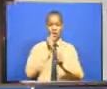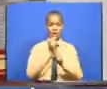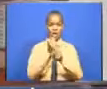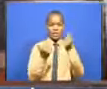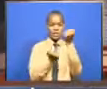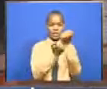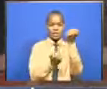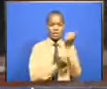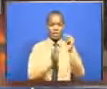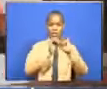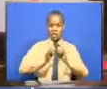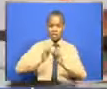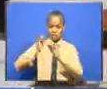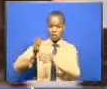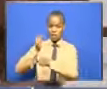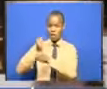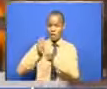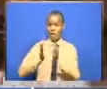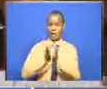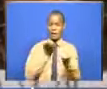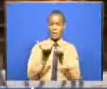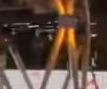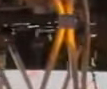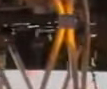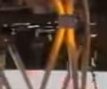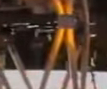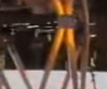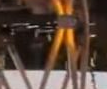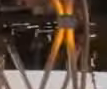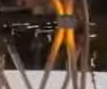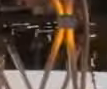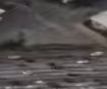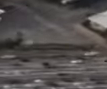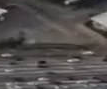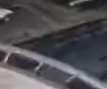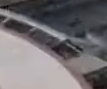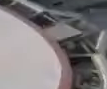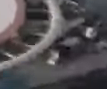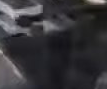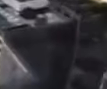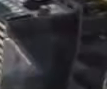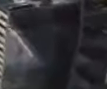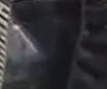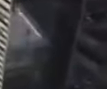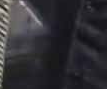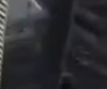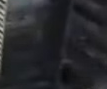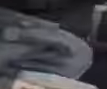support individual work styles and business needs. Betty Kiptum, Channel One Business.